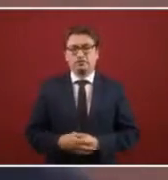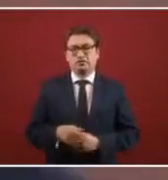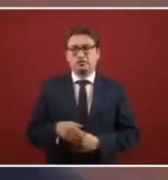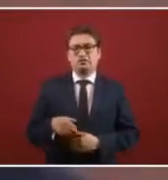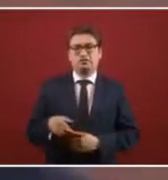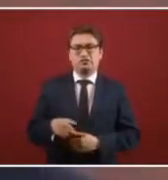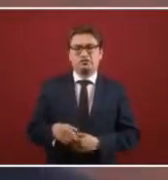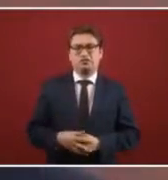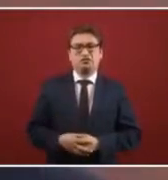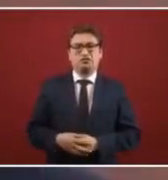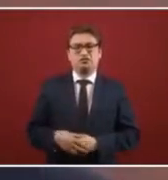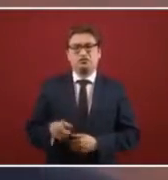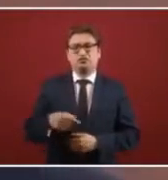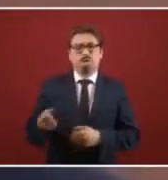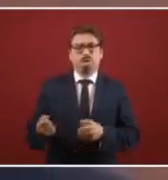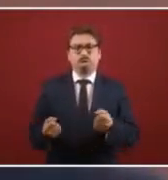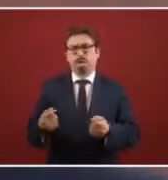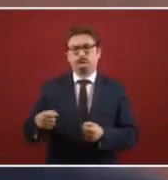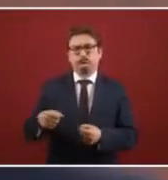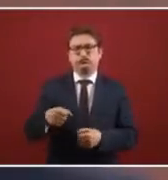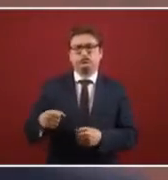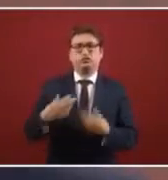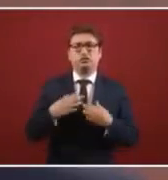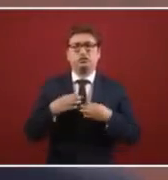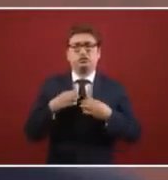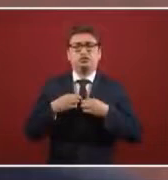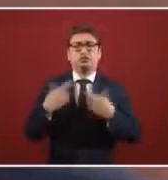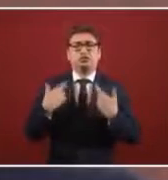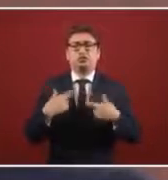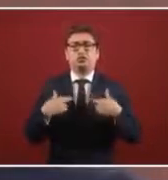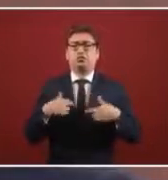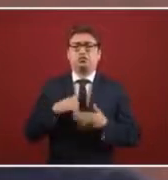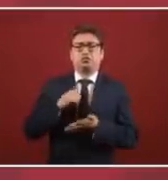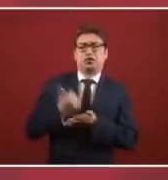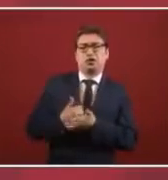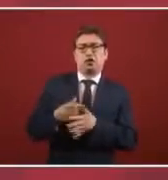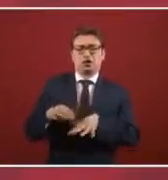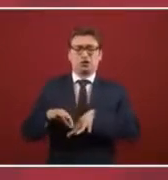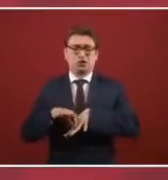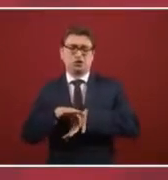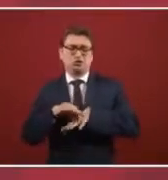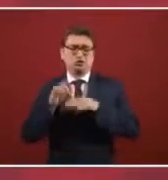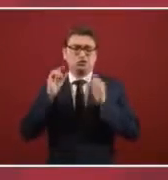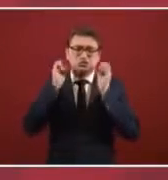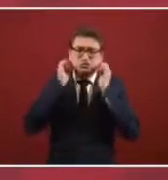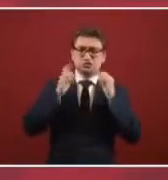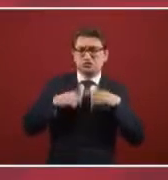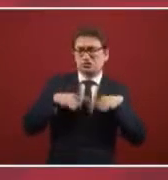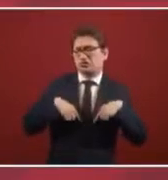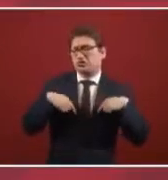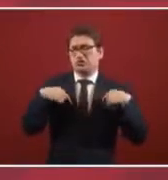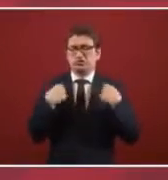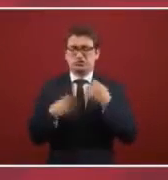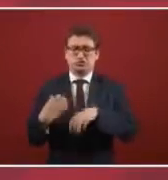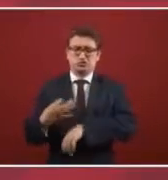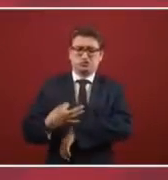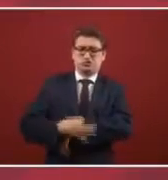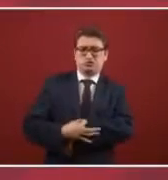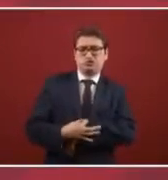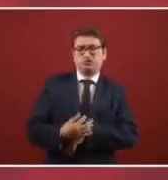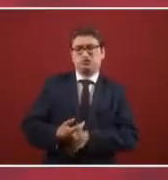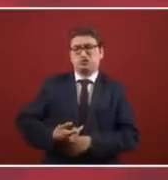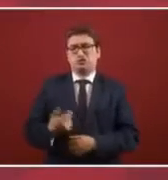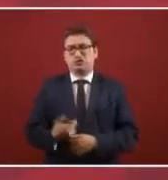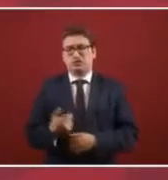X, and I don't know how la many ropa de X's, marca, y las mark, alhajas, name brand and estos jewels relojes, and these